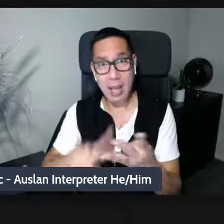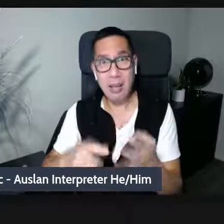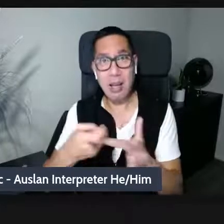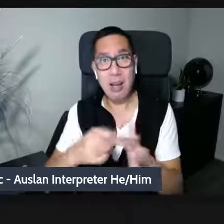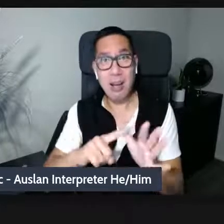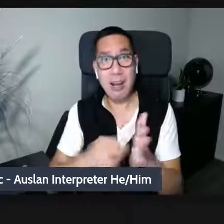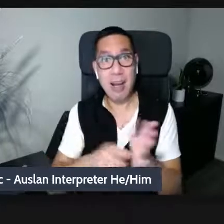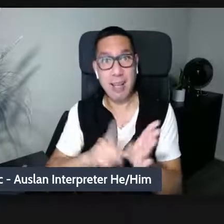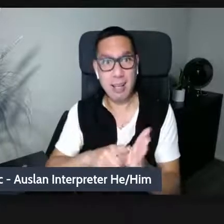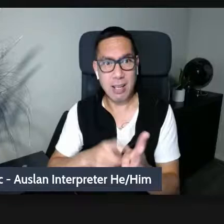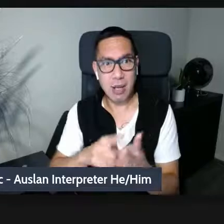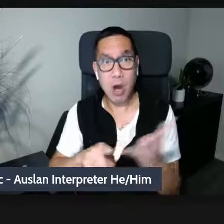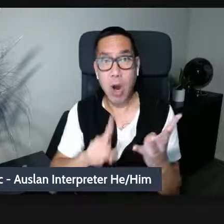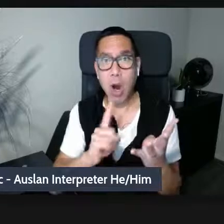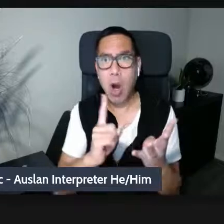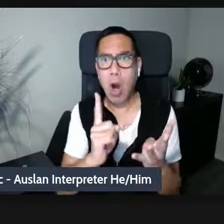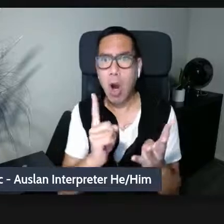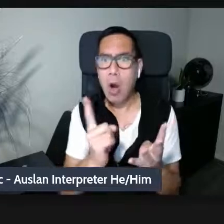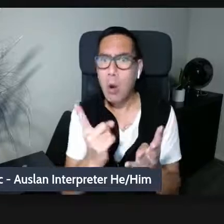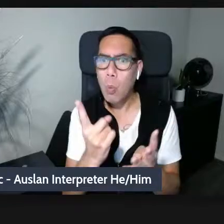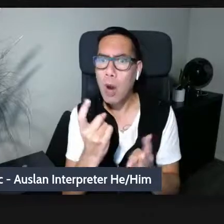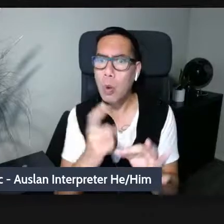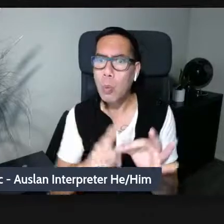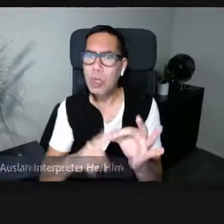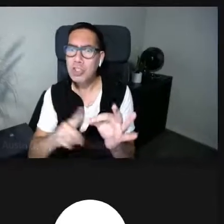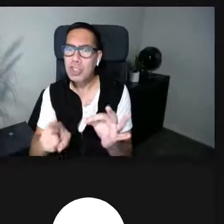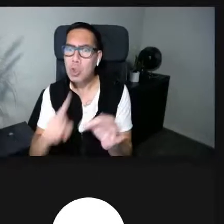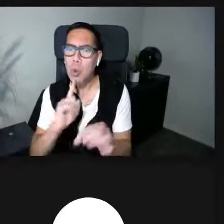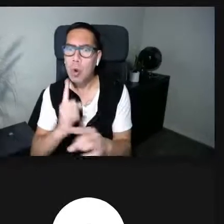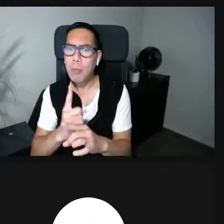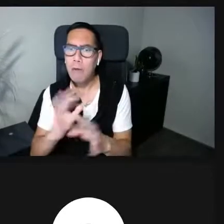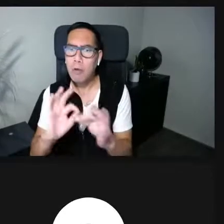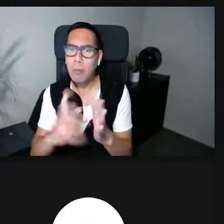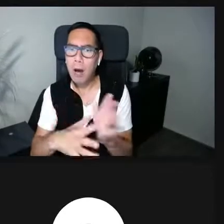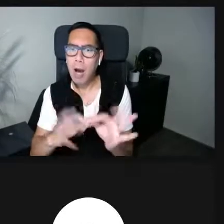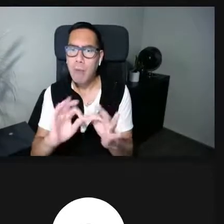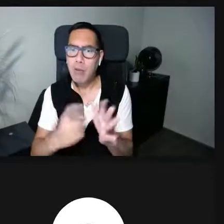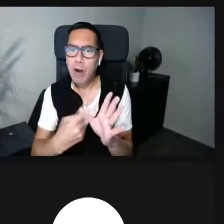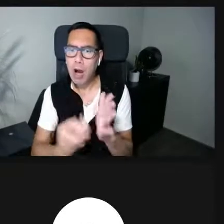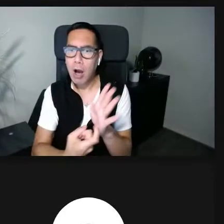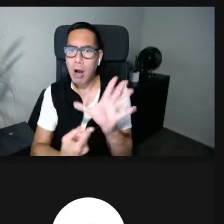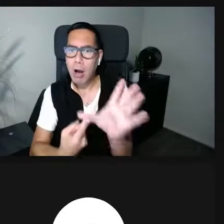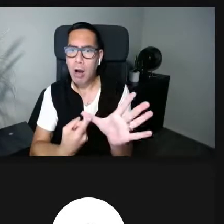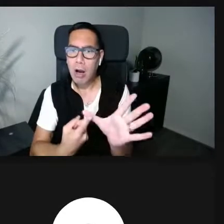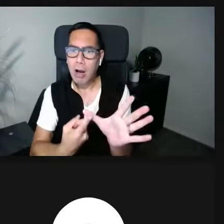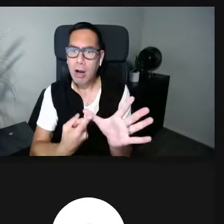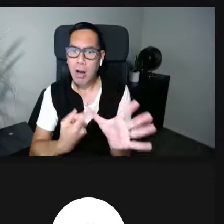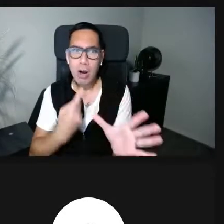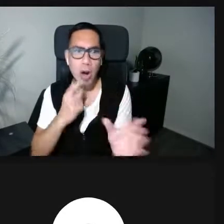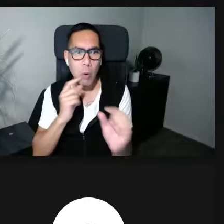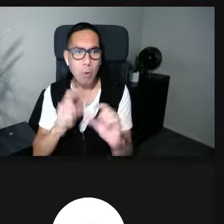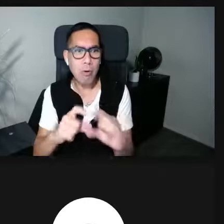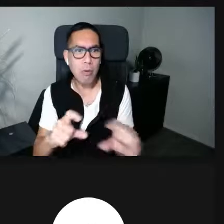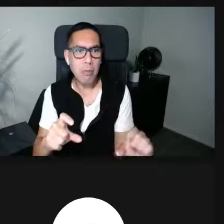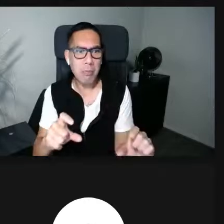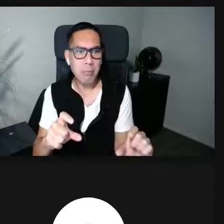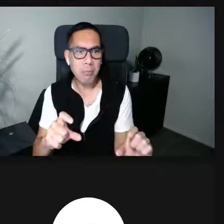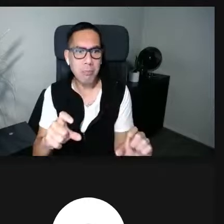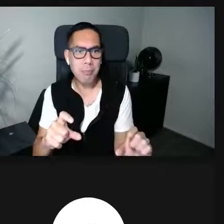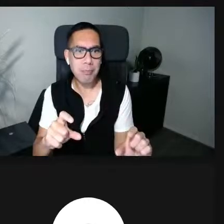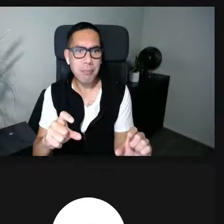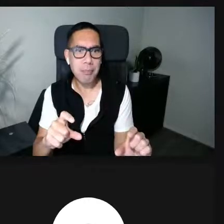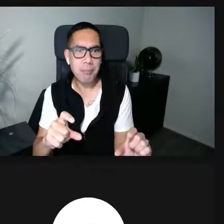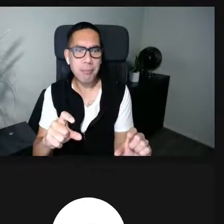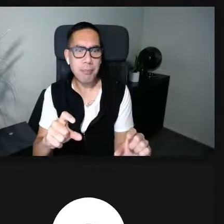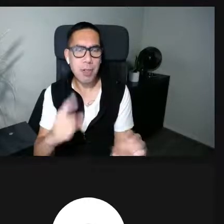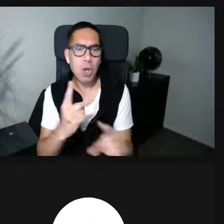Oh, hang on, there is one question here, or a comment perhaps from Barbara. I'll just pop it up here. Do you have a comment then, Daniel,